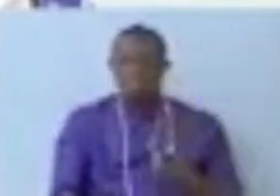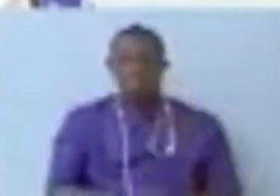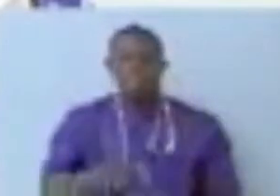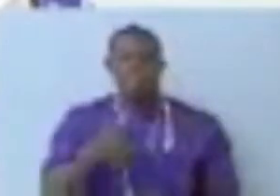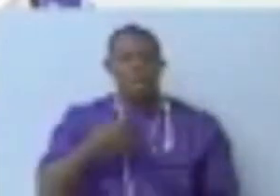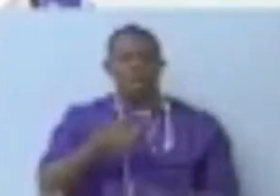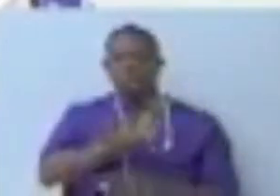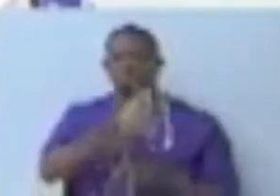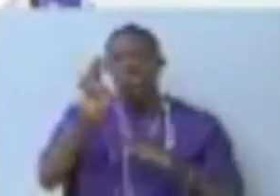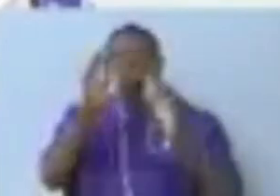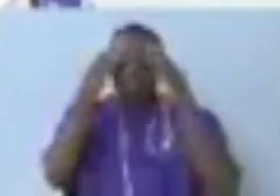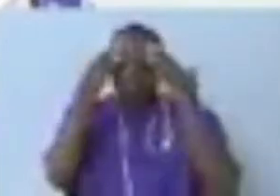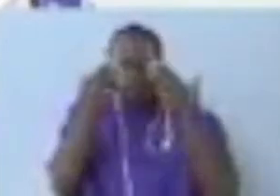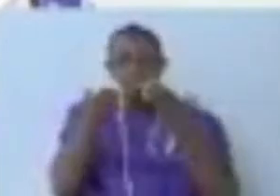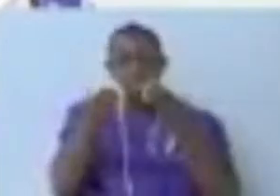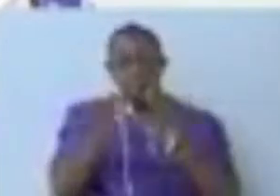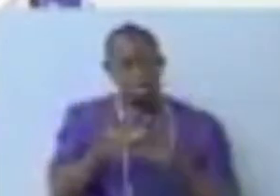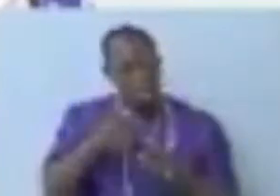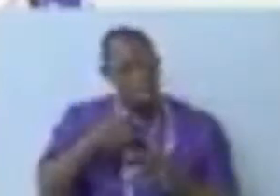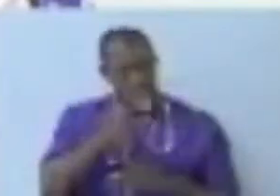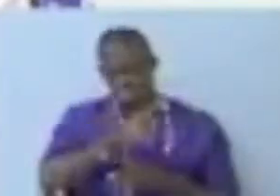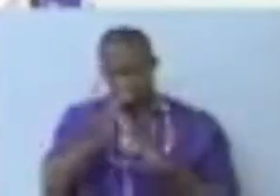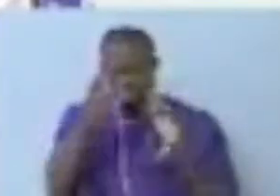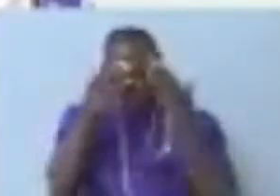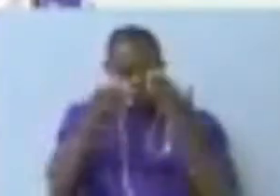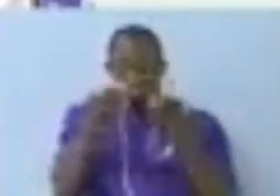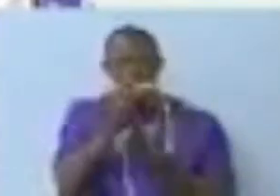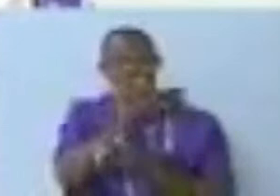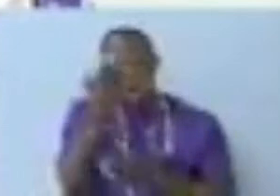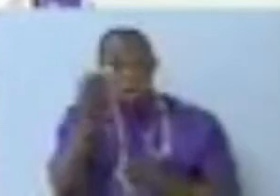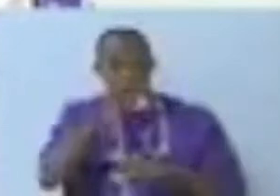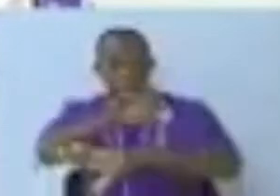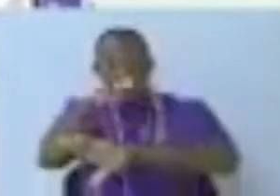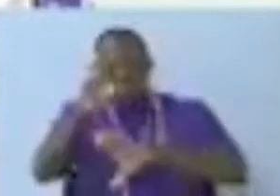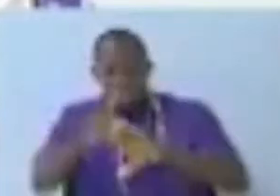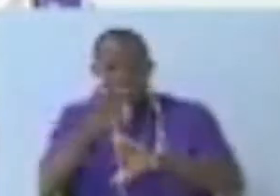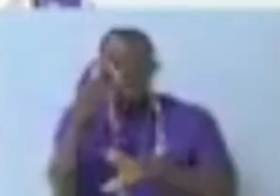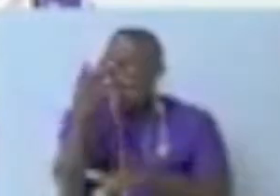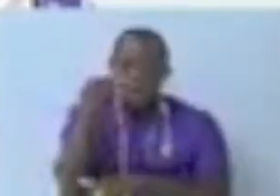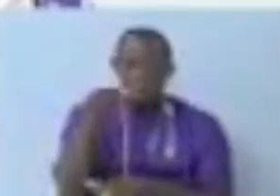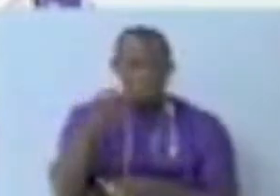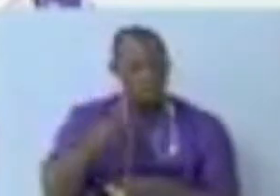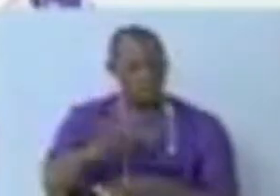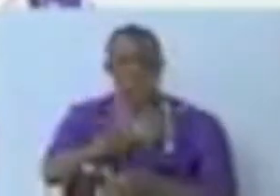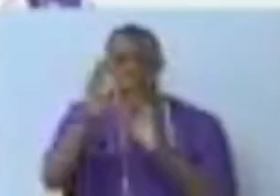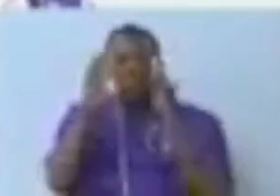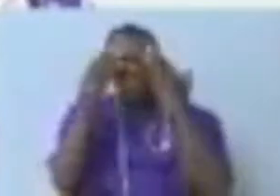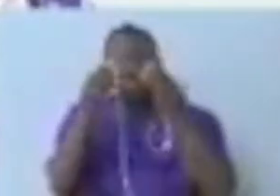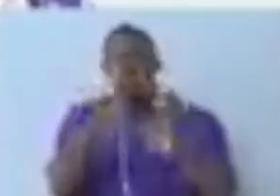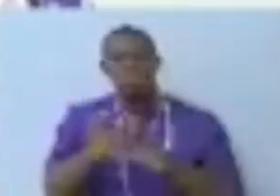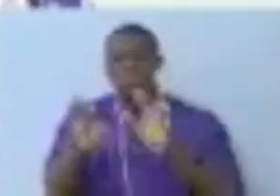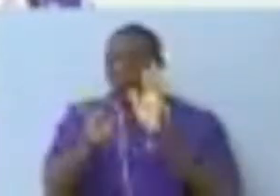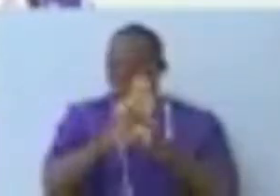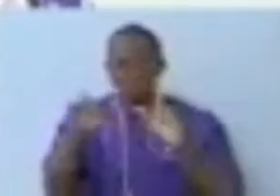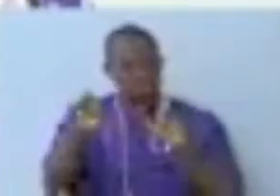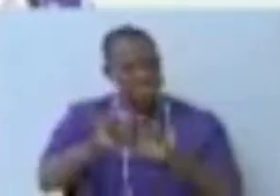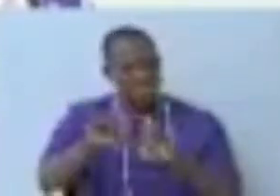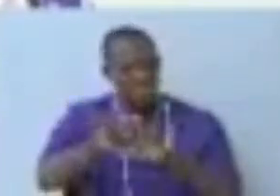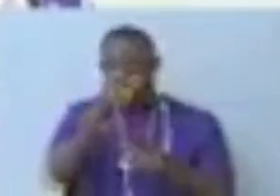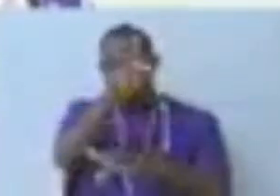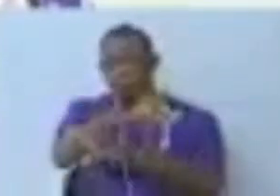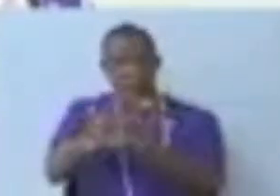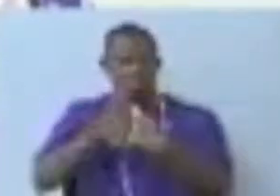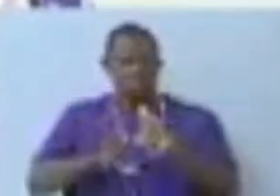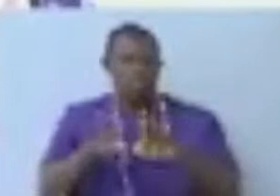do not know where and how they were executed. I still maintain the same position. And